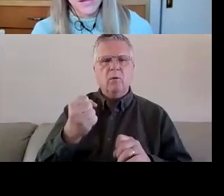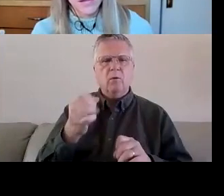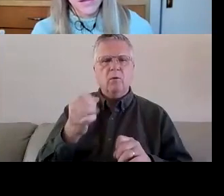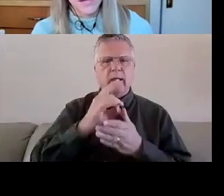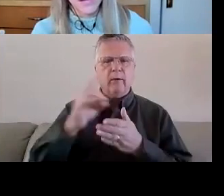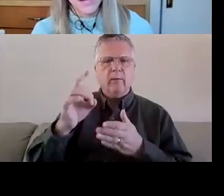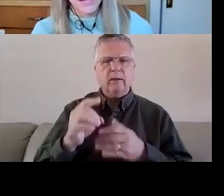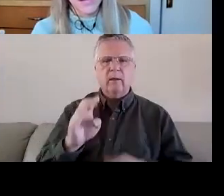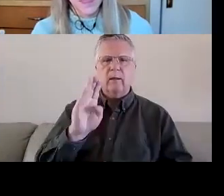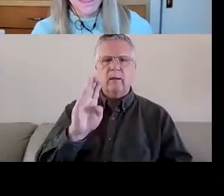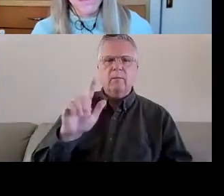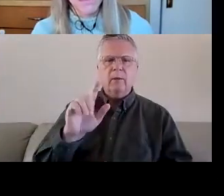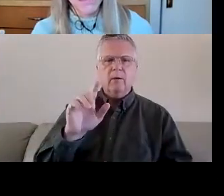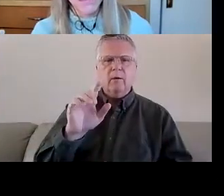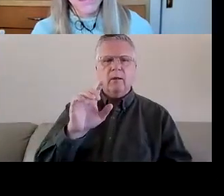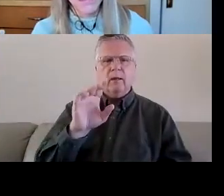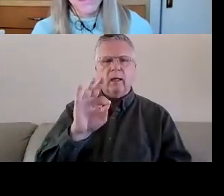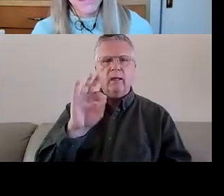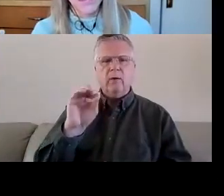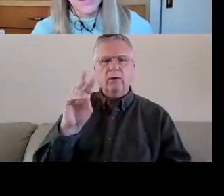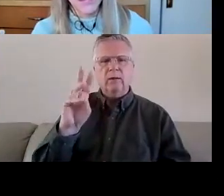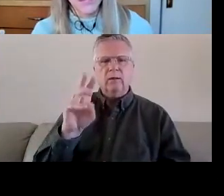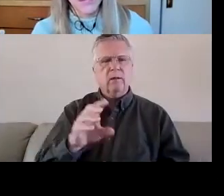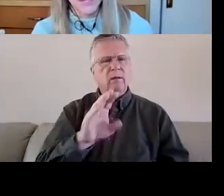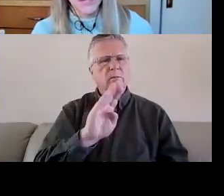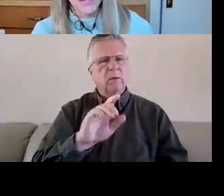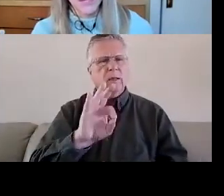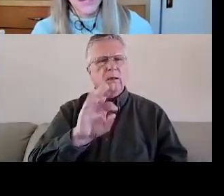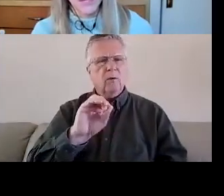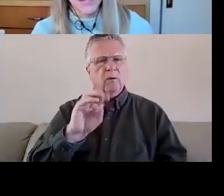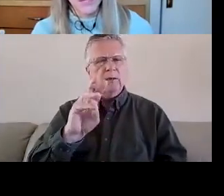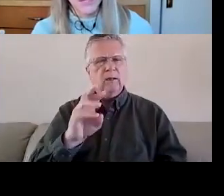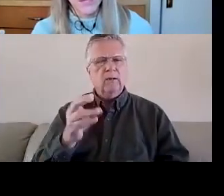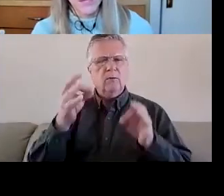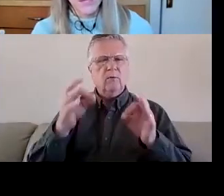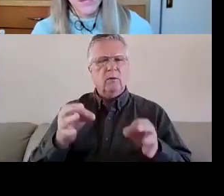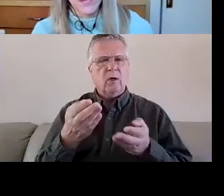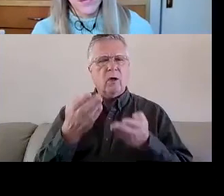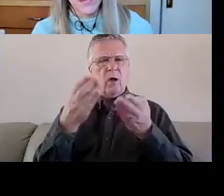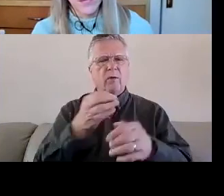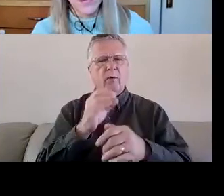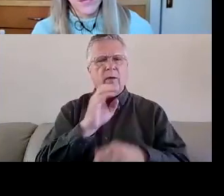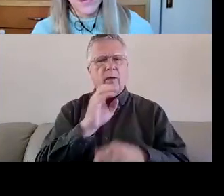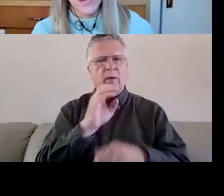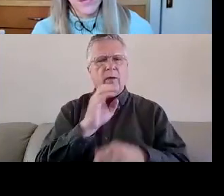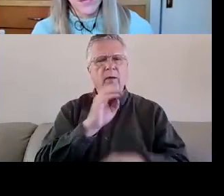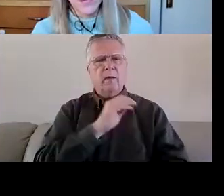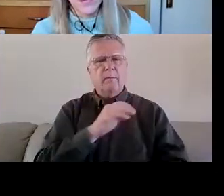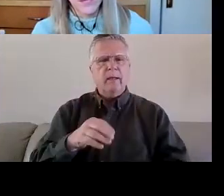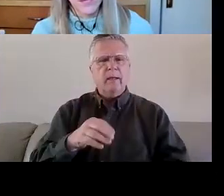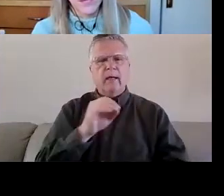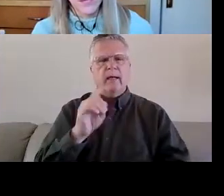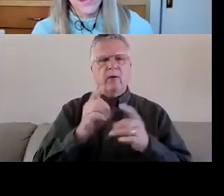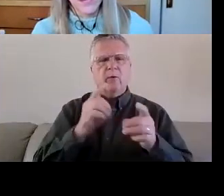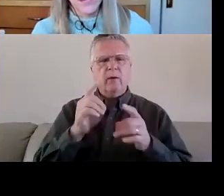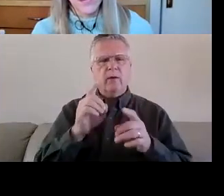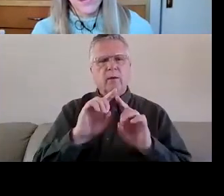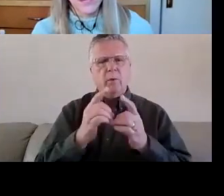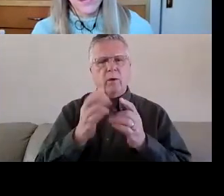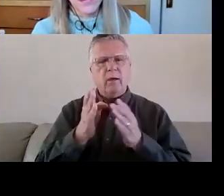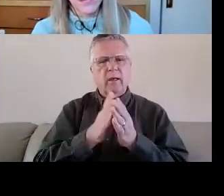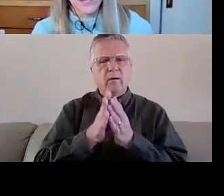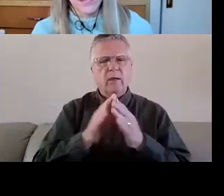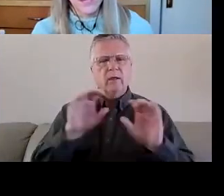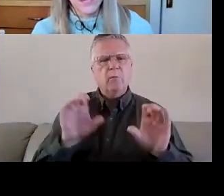906. Bill 906, resolution authorizing the mayor and director of the Department of Innovation and Performance to